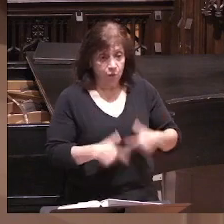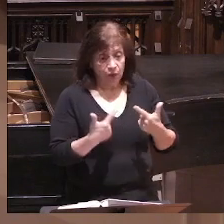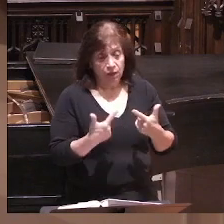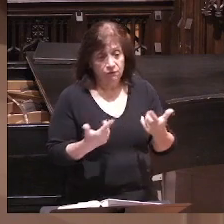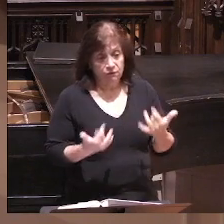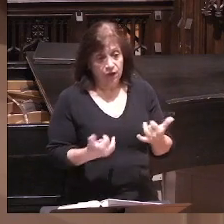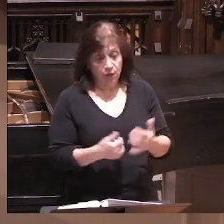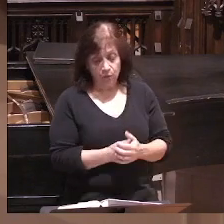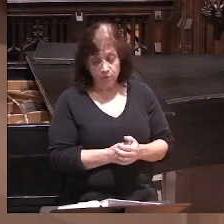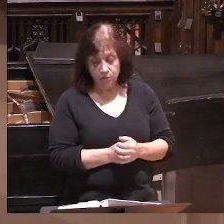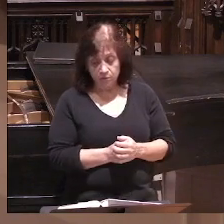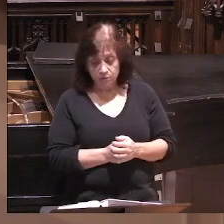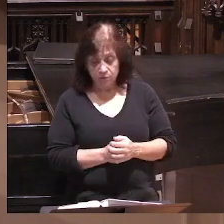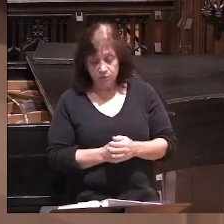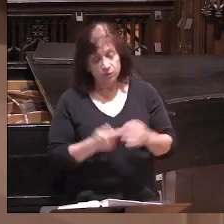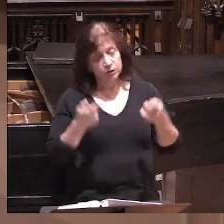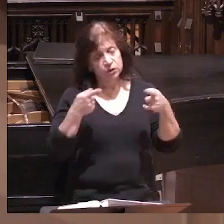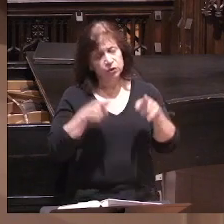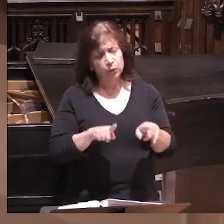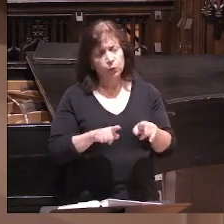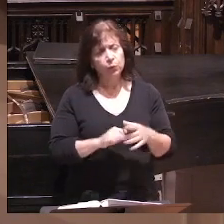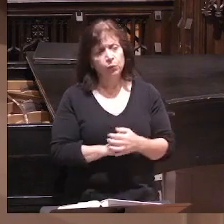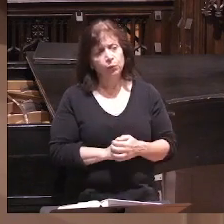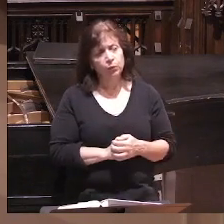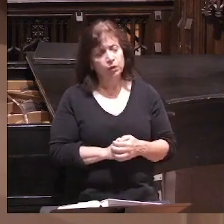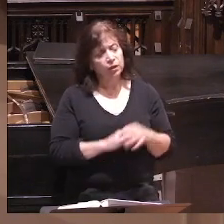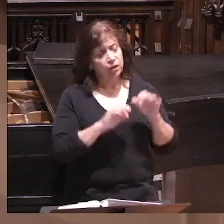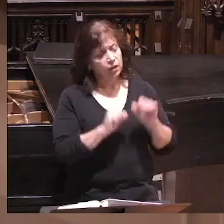are living. So